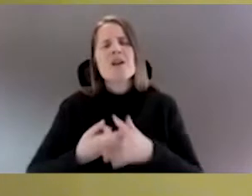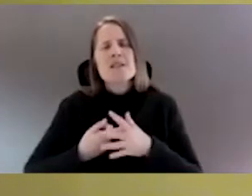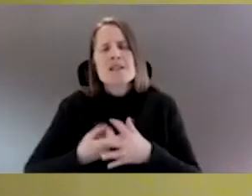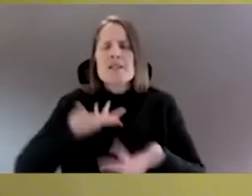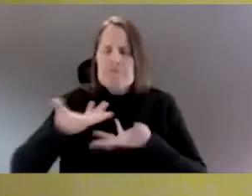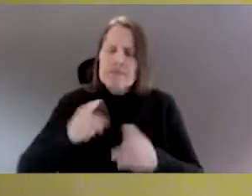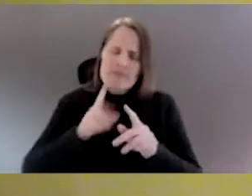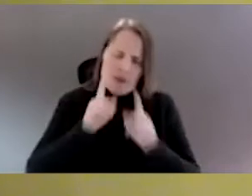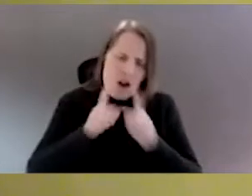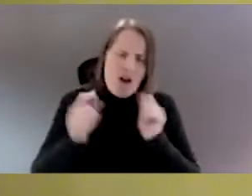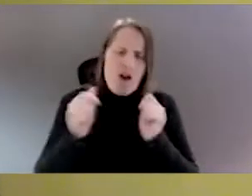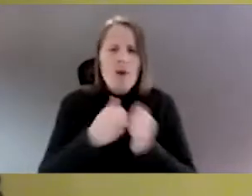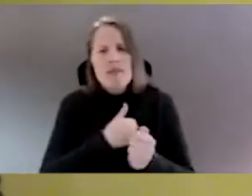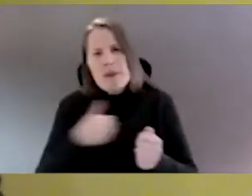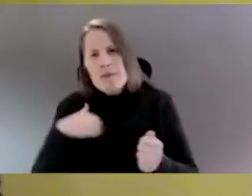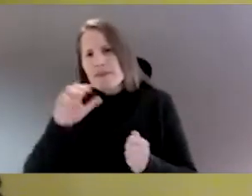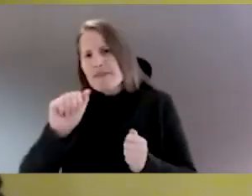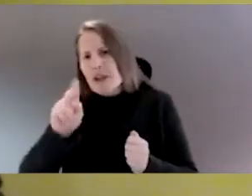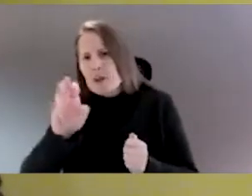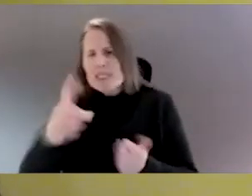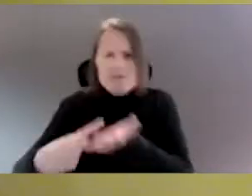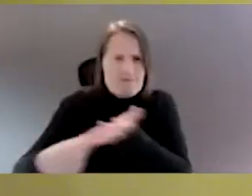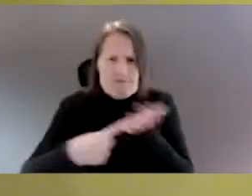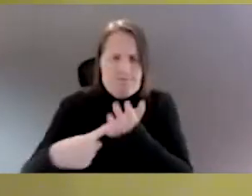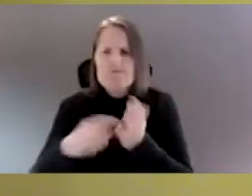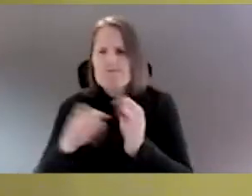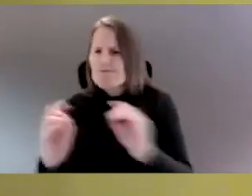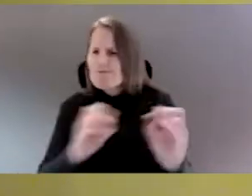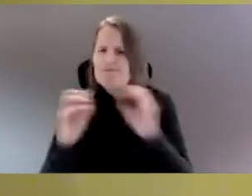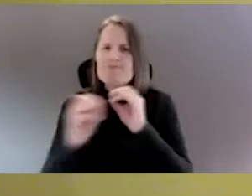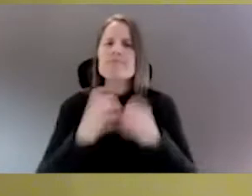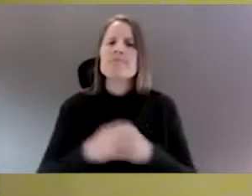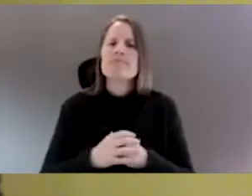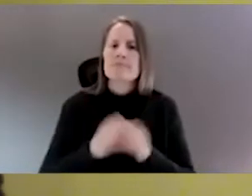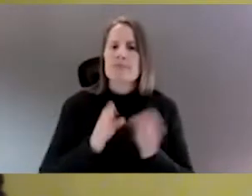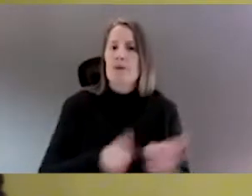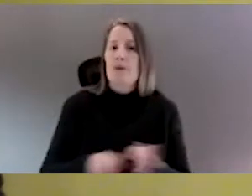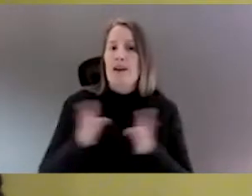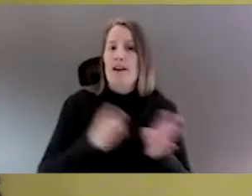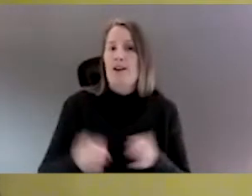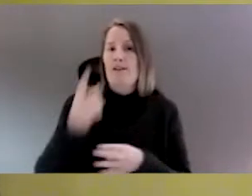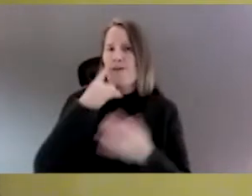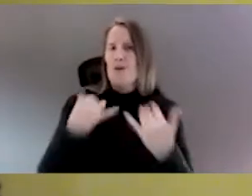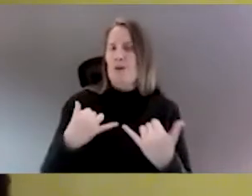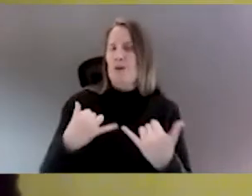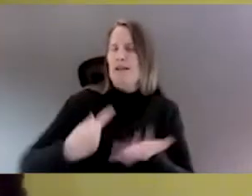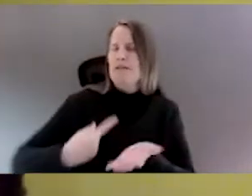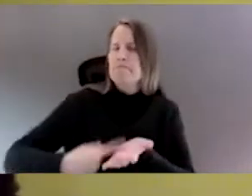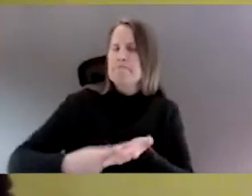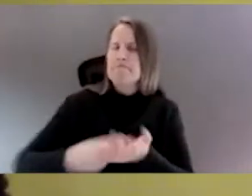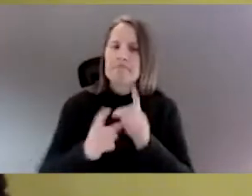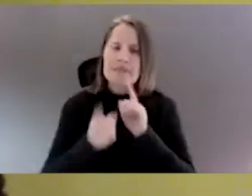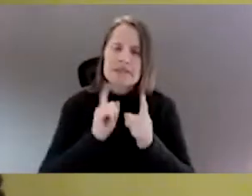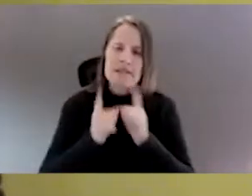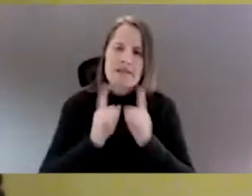of AUCD and to partake in preparation for this discussion, I became excited about